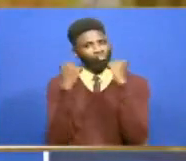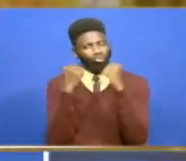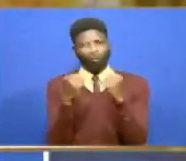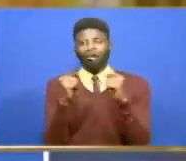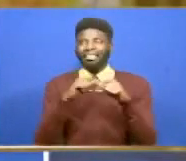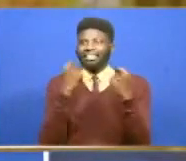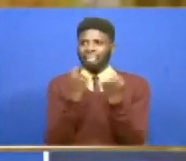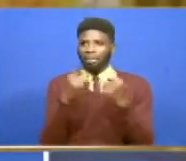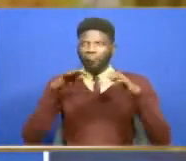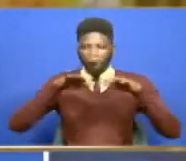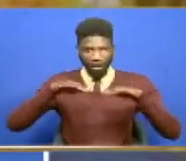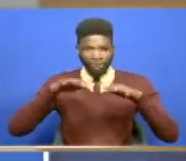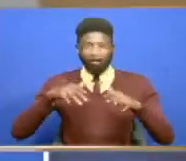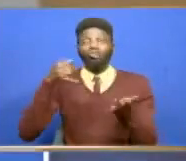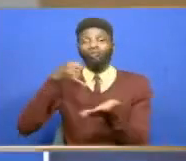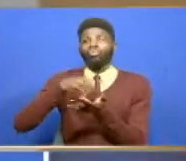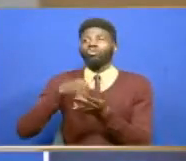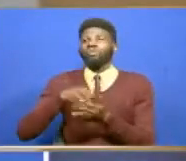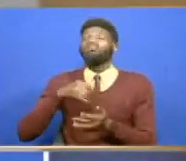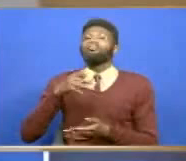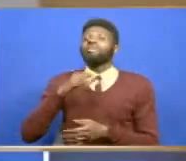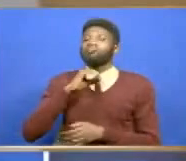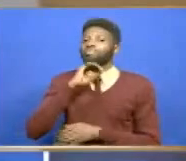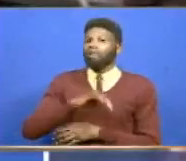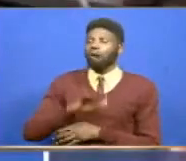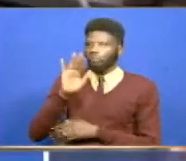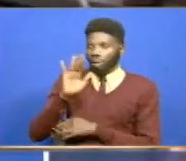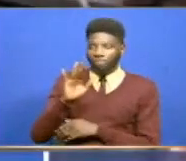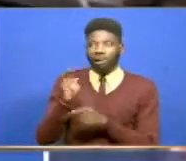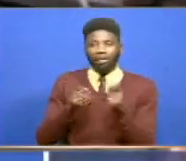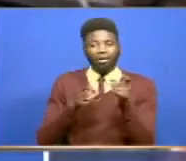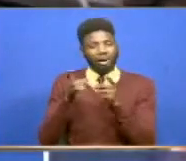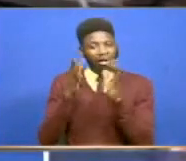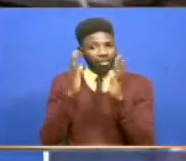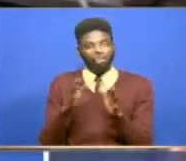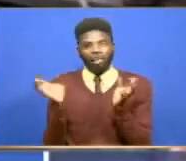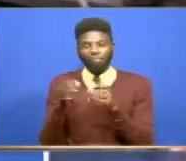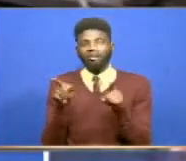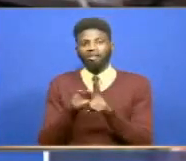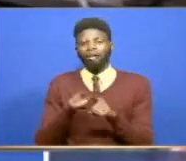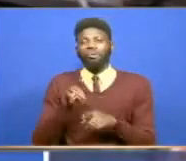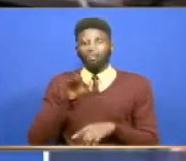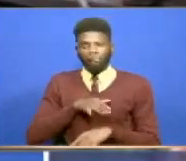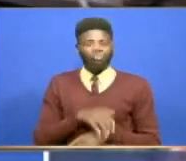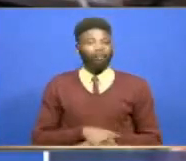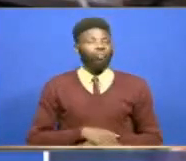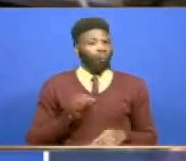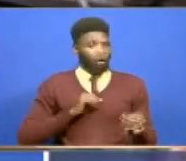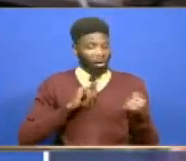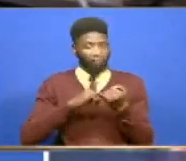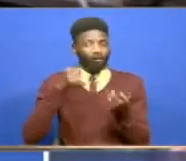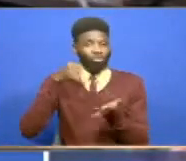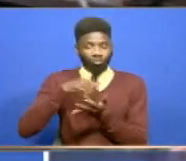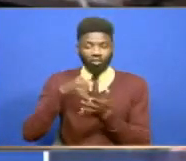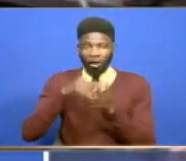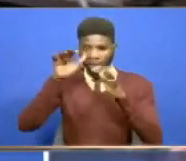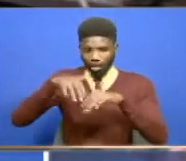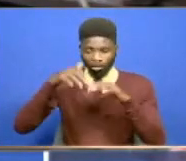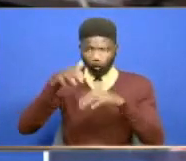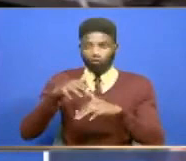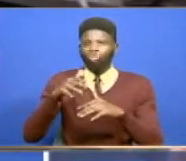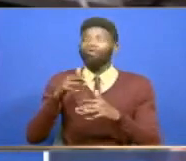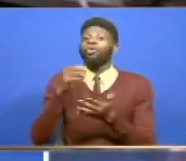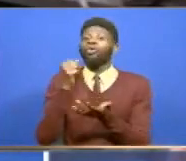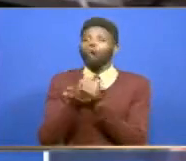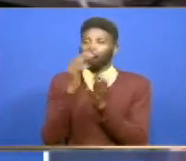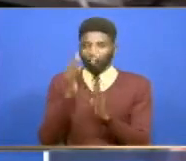sons, who are directors of the company, alongside their mother. His wife, a retired agricultural extension officer, has benefited